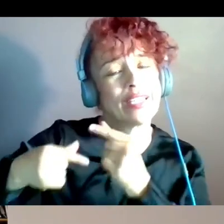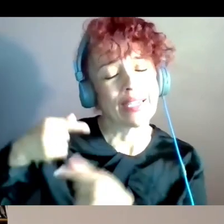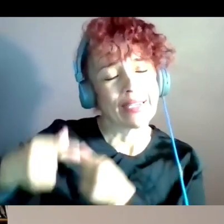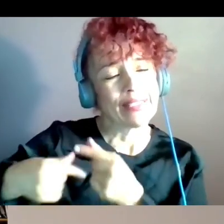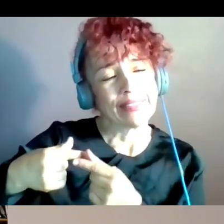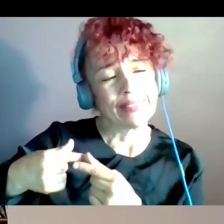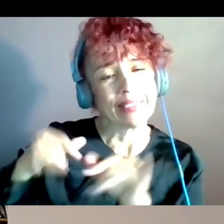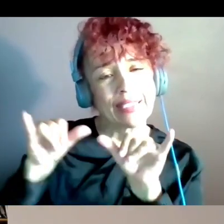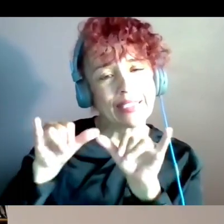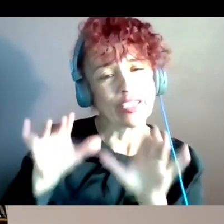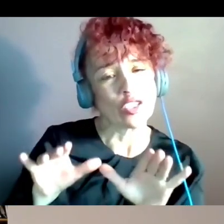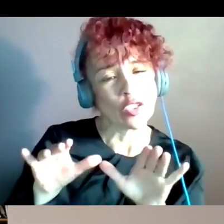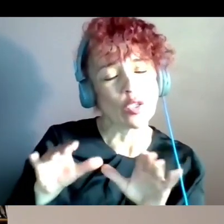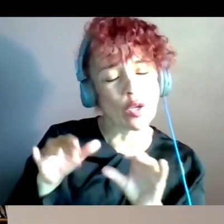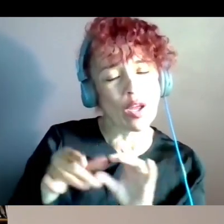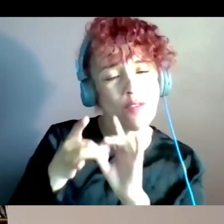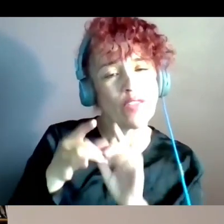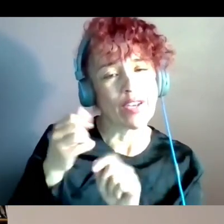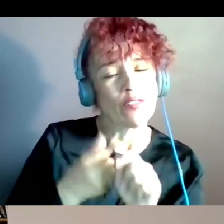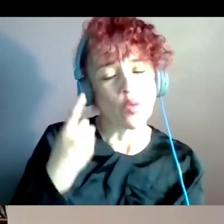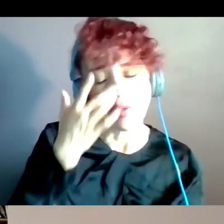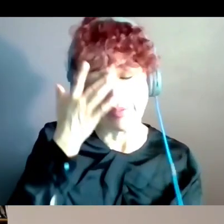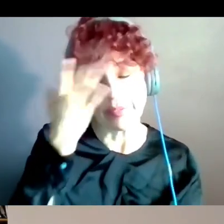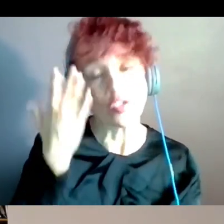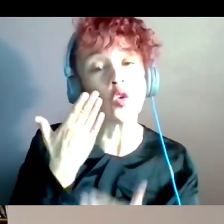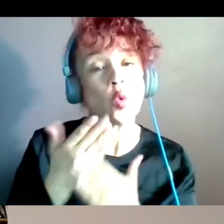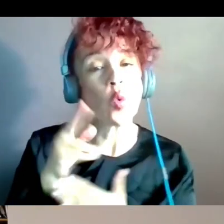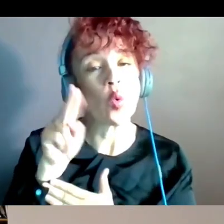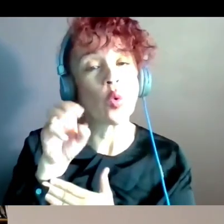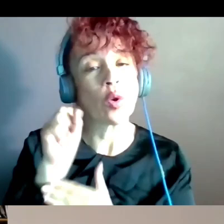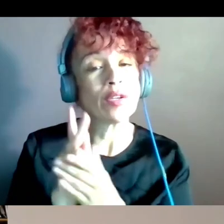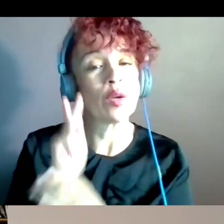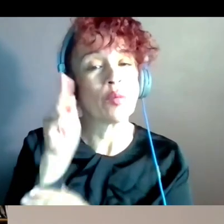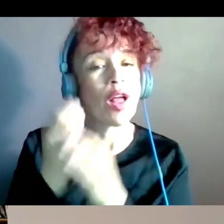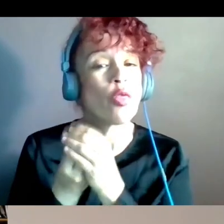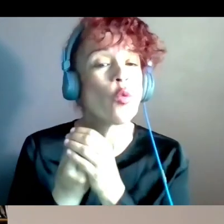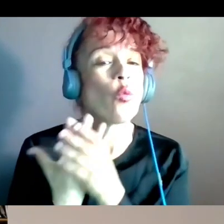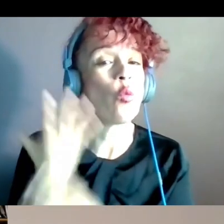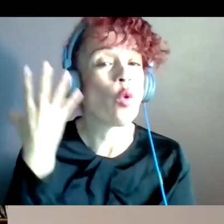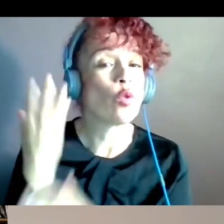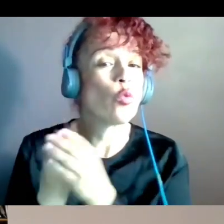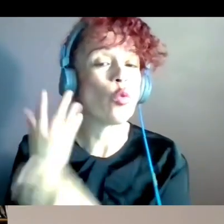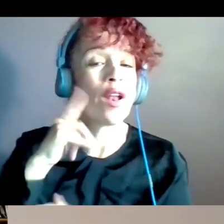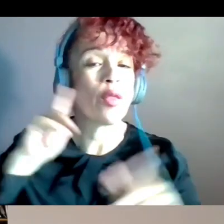the engineering of tree species I'm very familiar with. The good news is pine trees just grow and they're everywhere and they grow